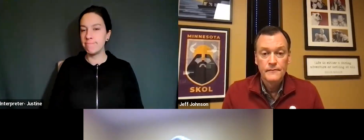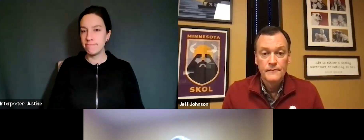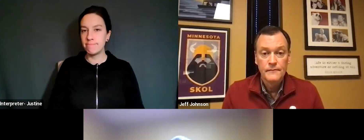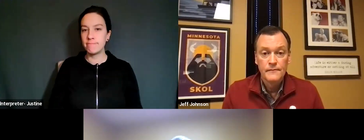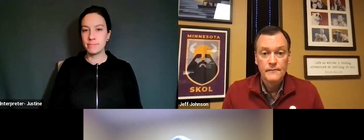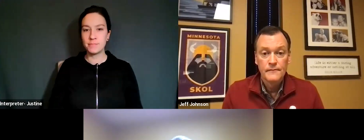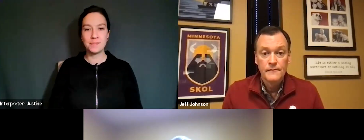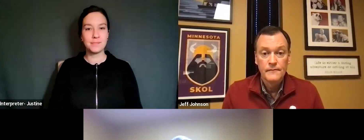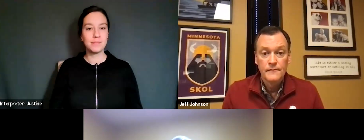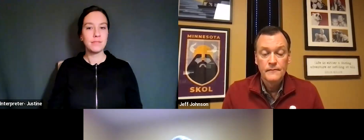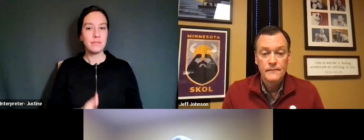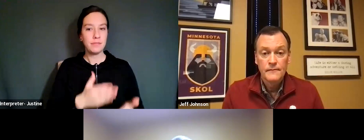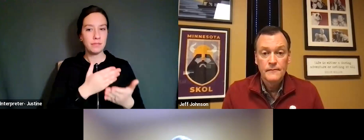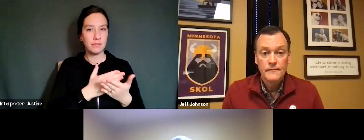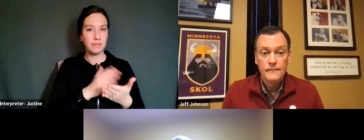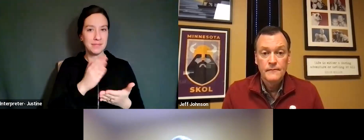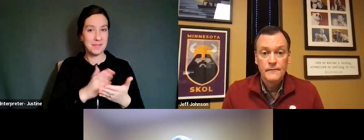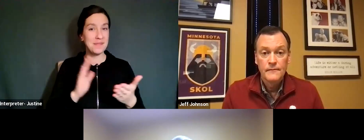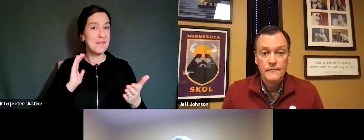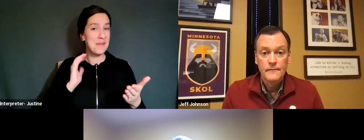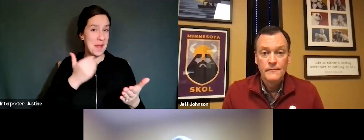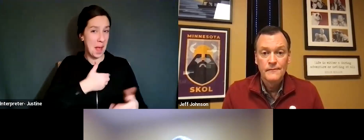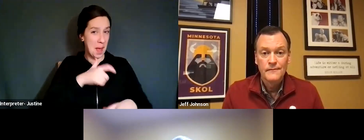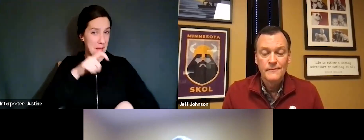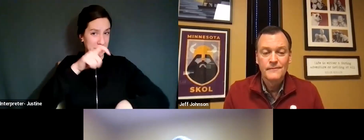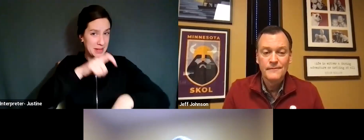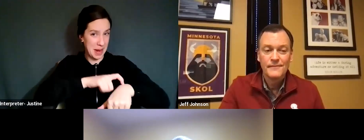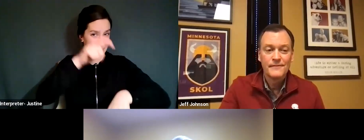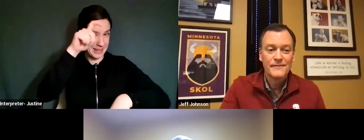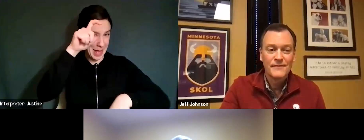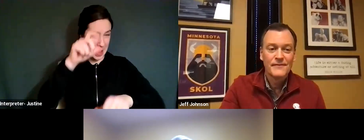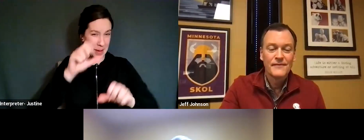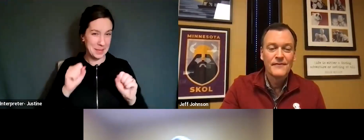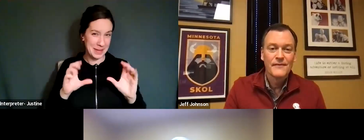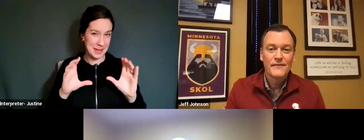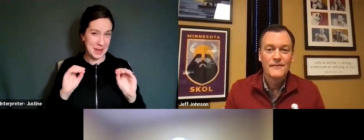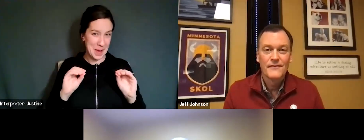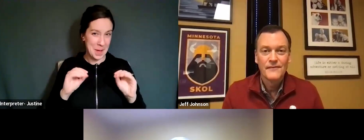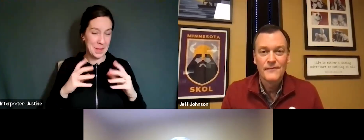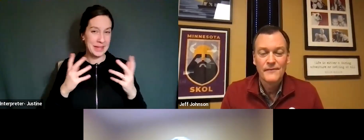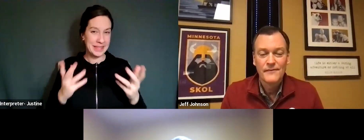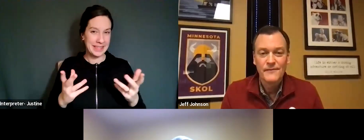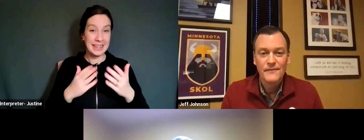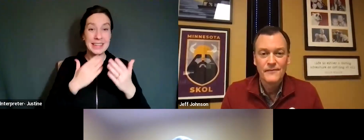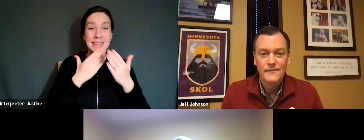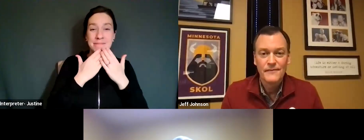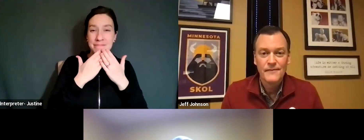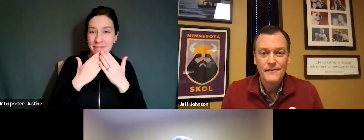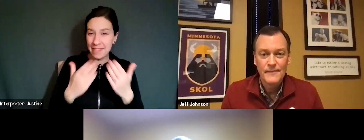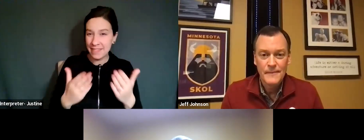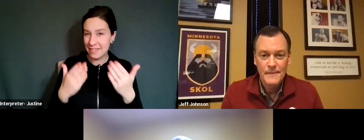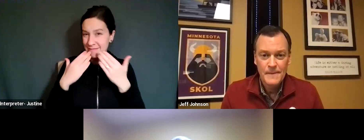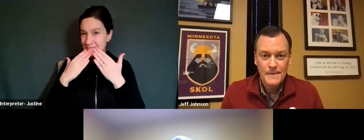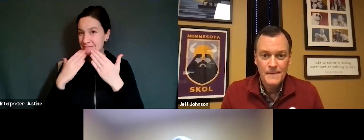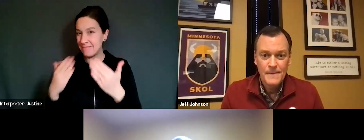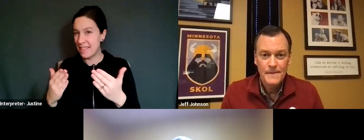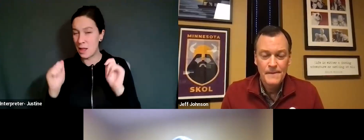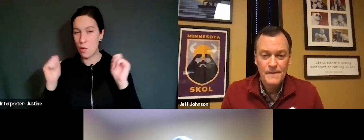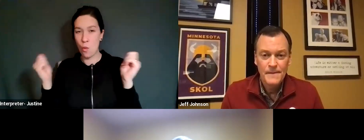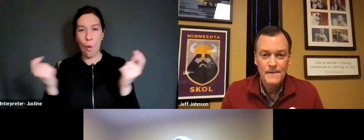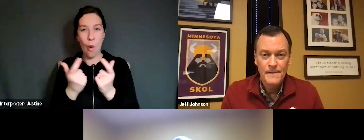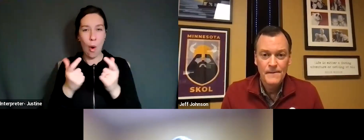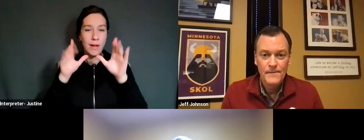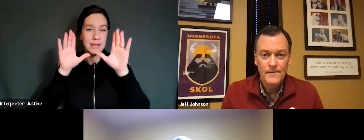All right. And our time is up. So we thank you all for the fabulous